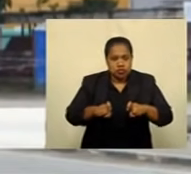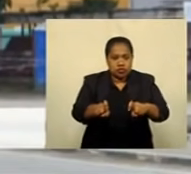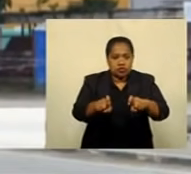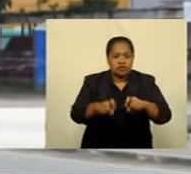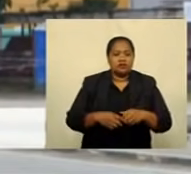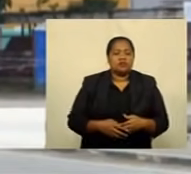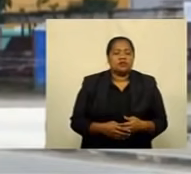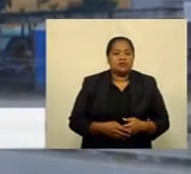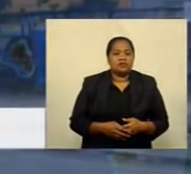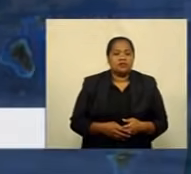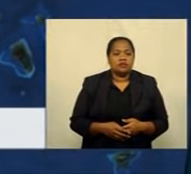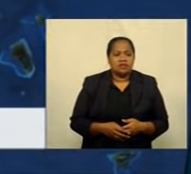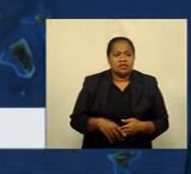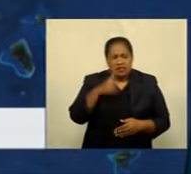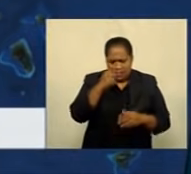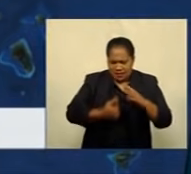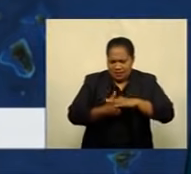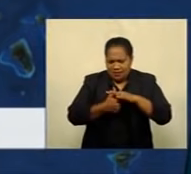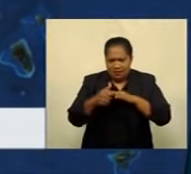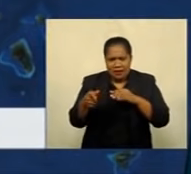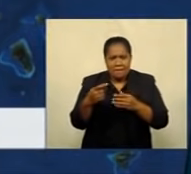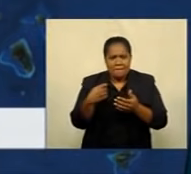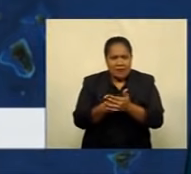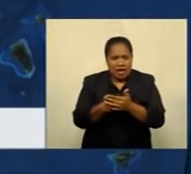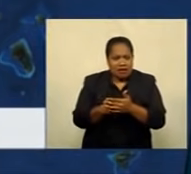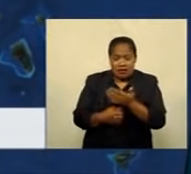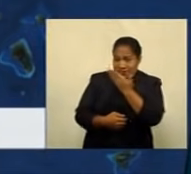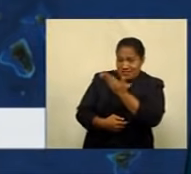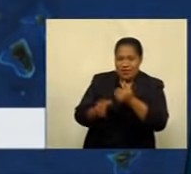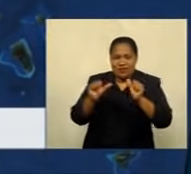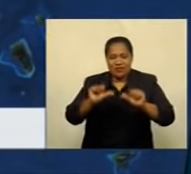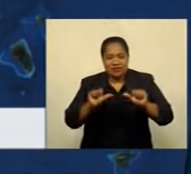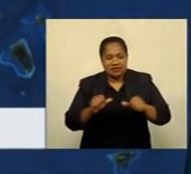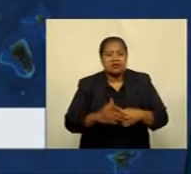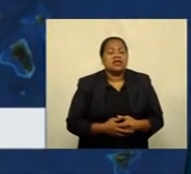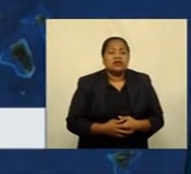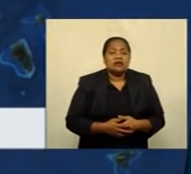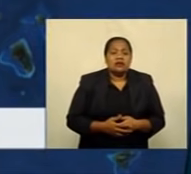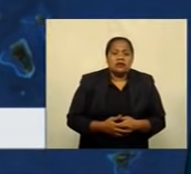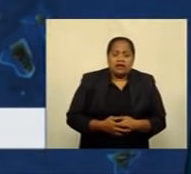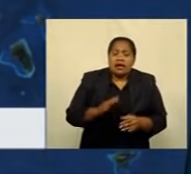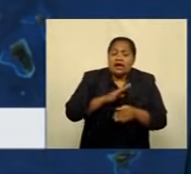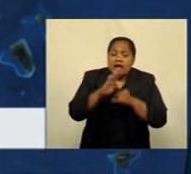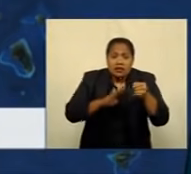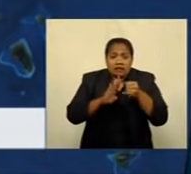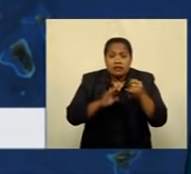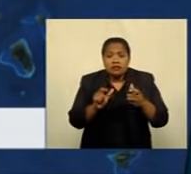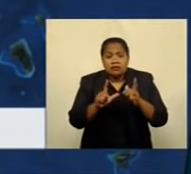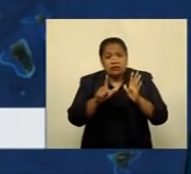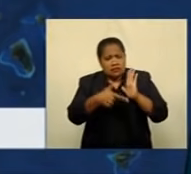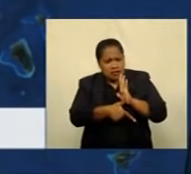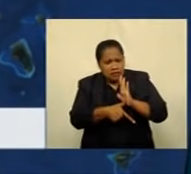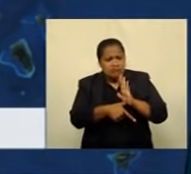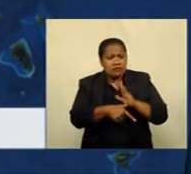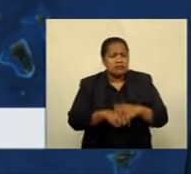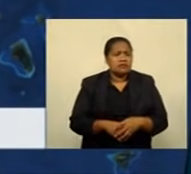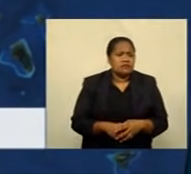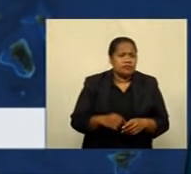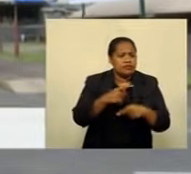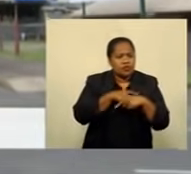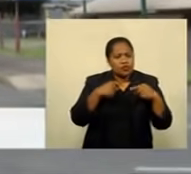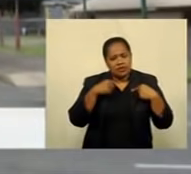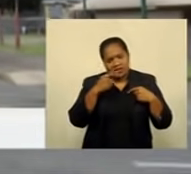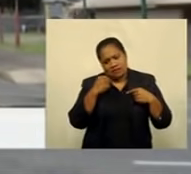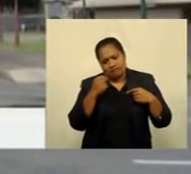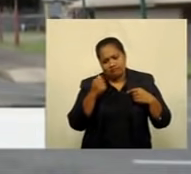can access this money and keep themselves sustained until such time as we can get back to